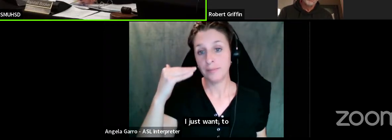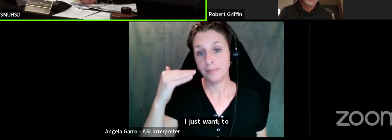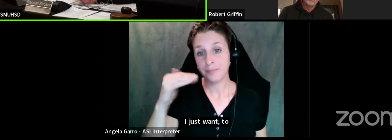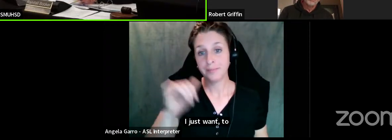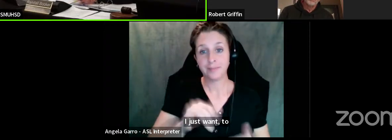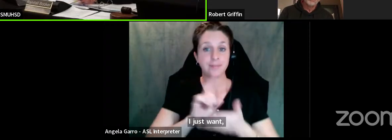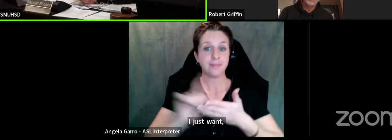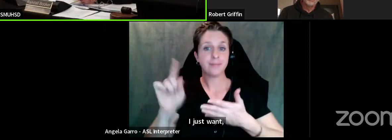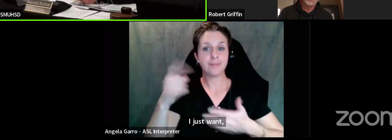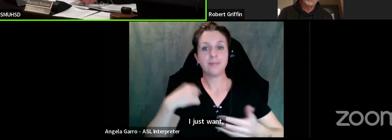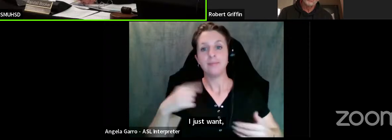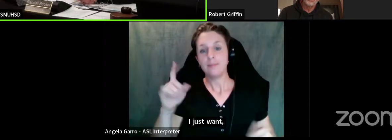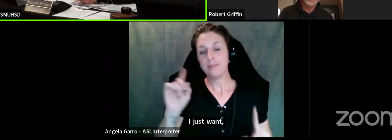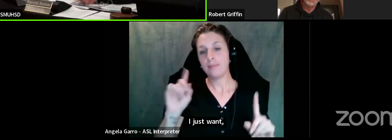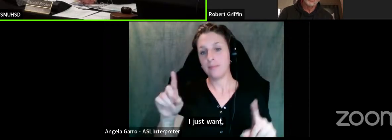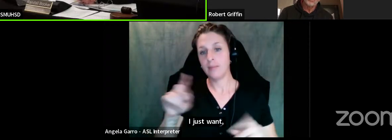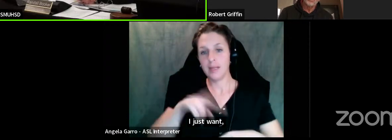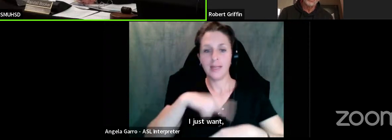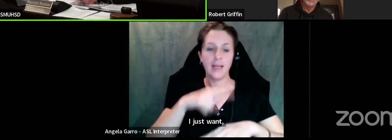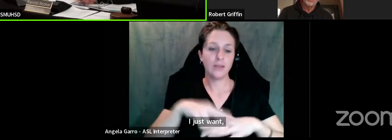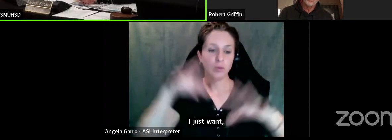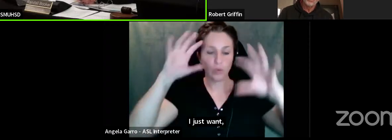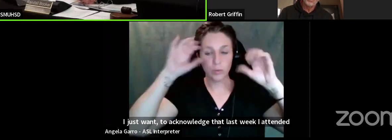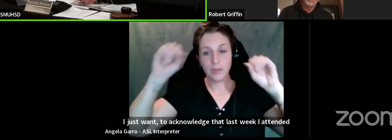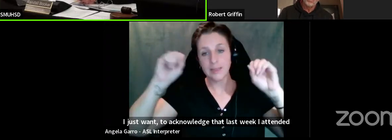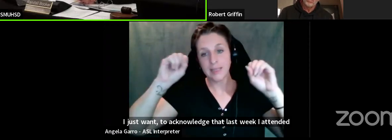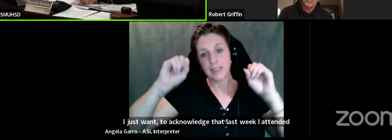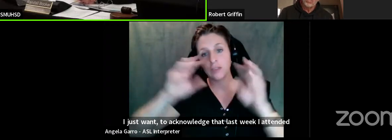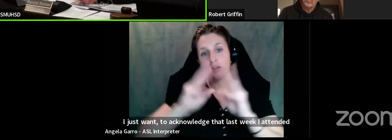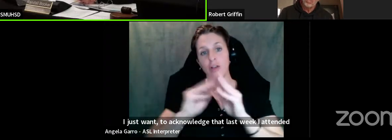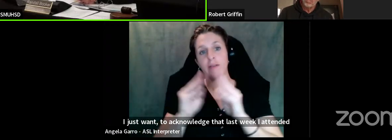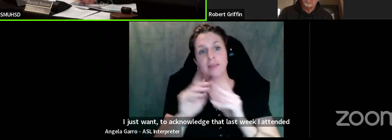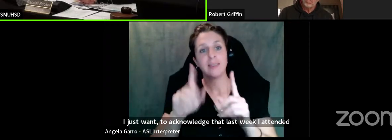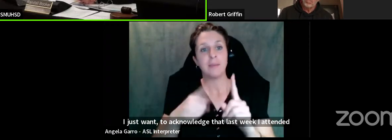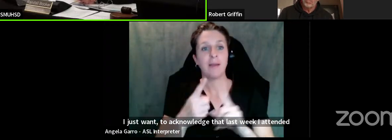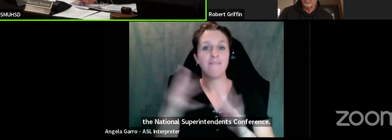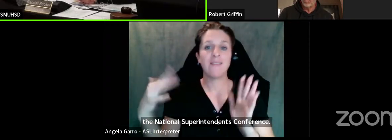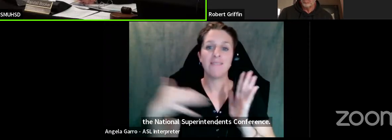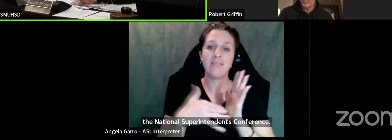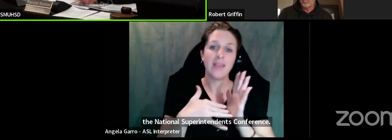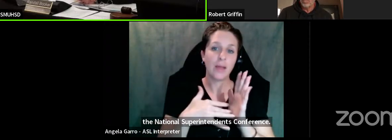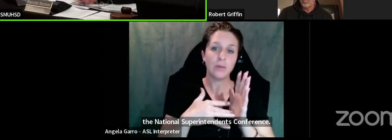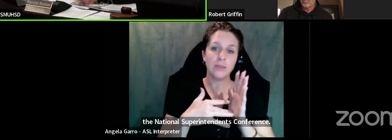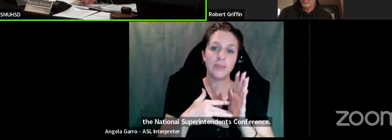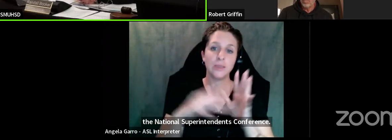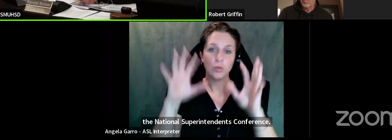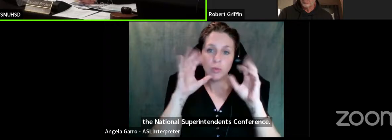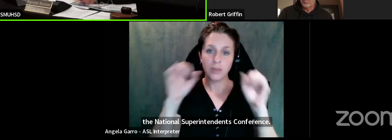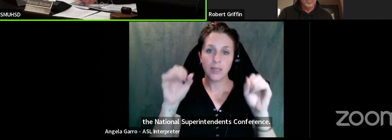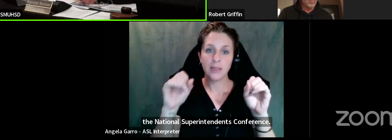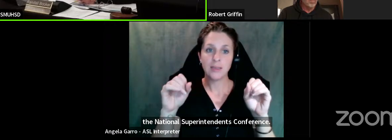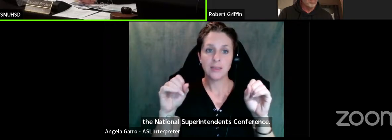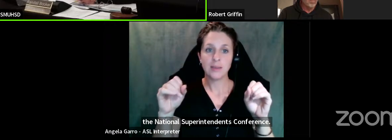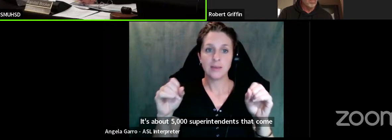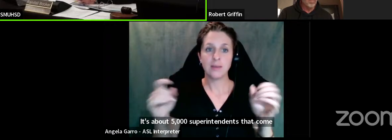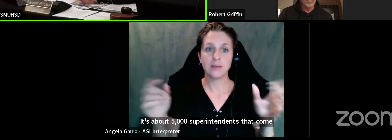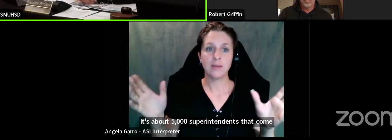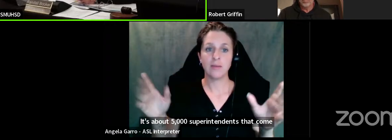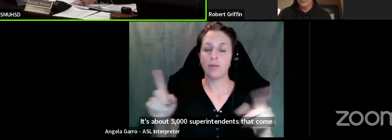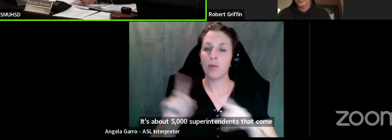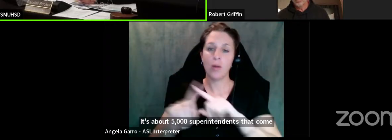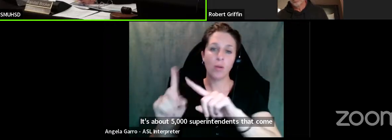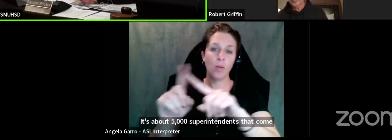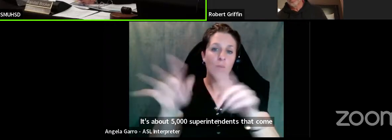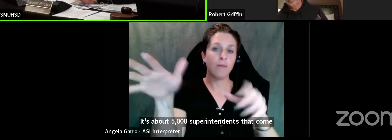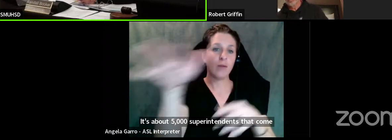week I attended the National Superintendent's Conference. It's about 5,000 superintendents that come around from all over the